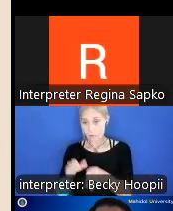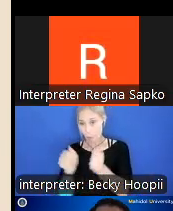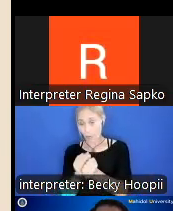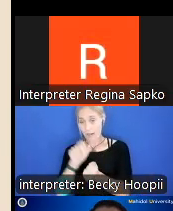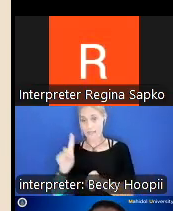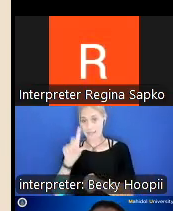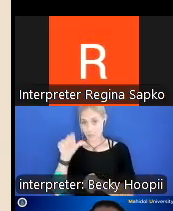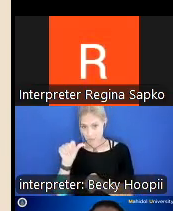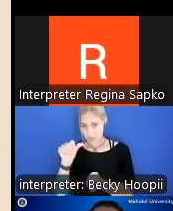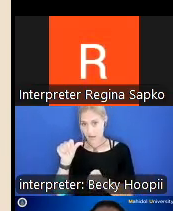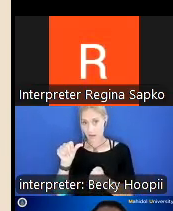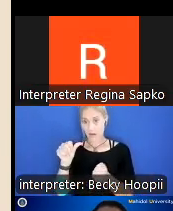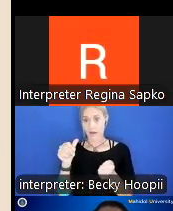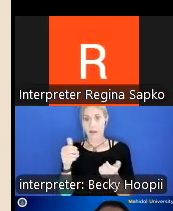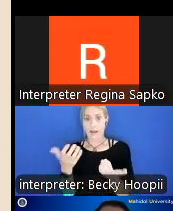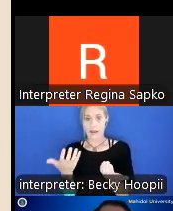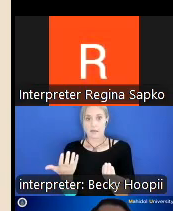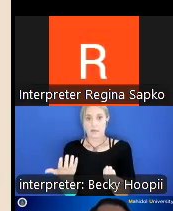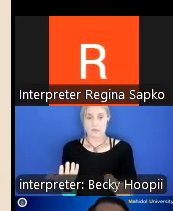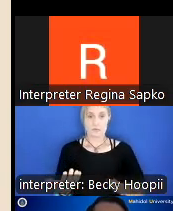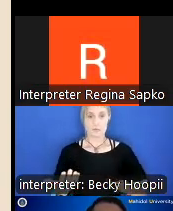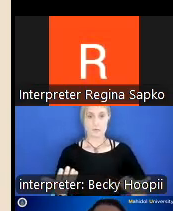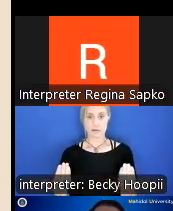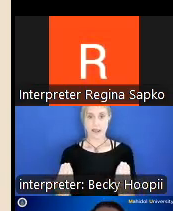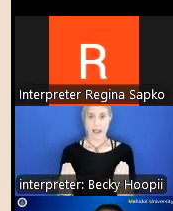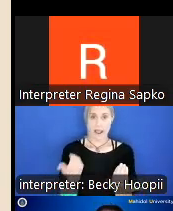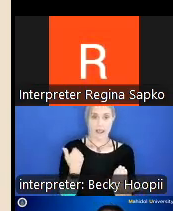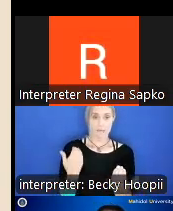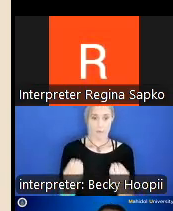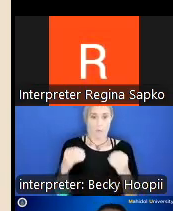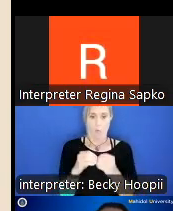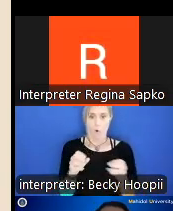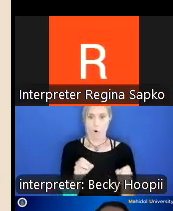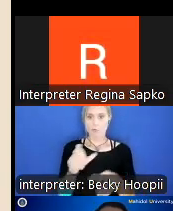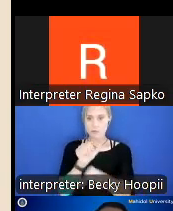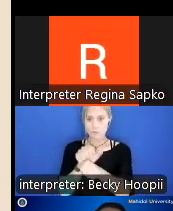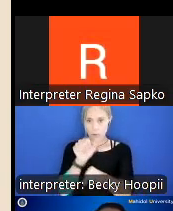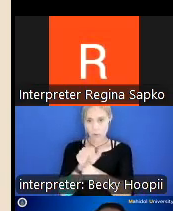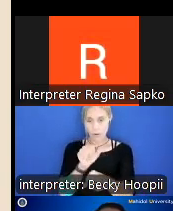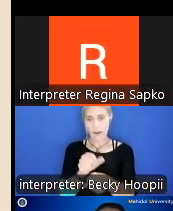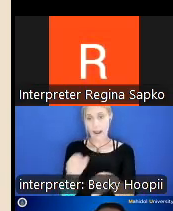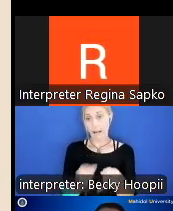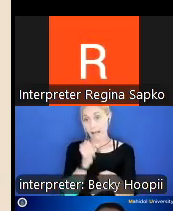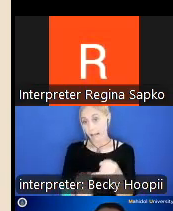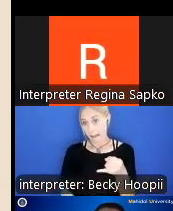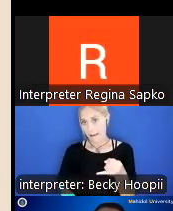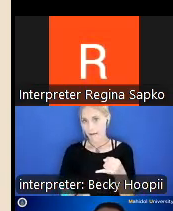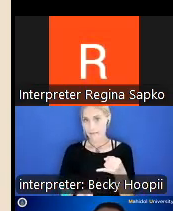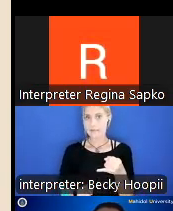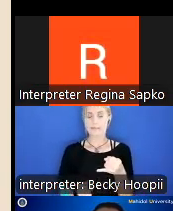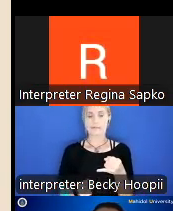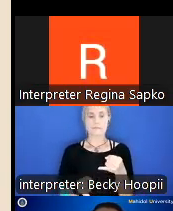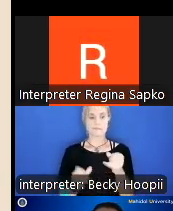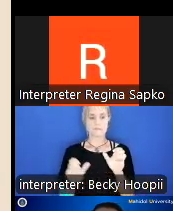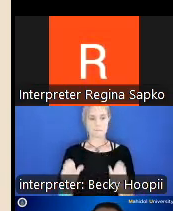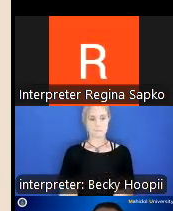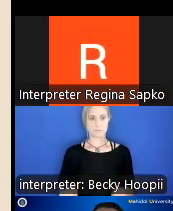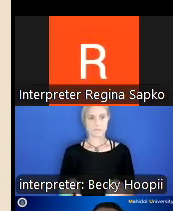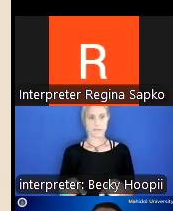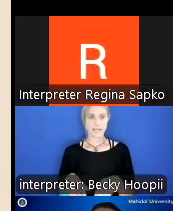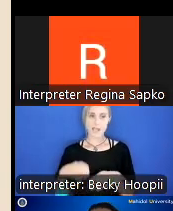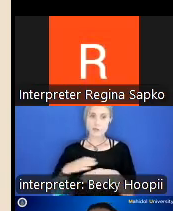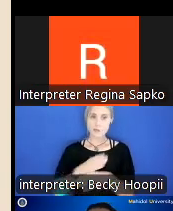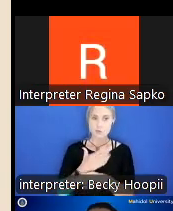opportunity for employment that I mentioned earlier. And the last one about, can you share secure story and